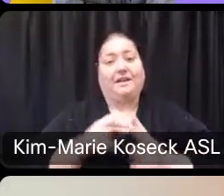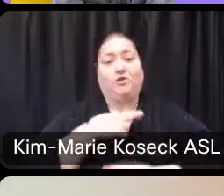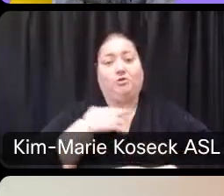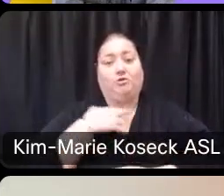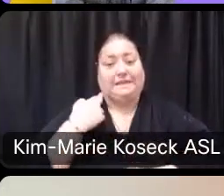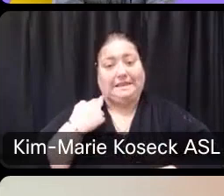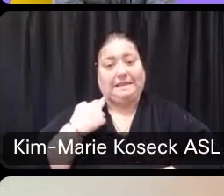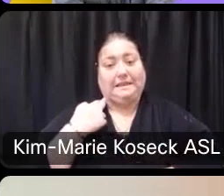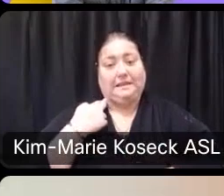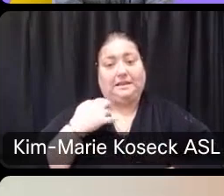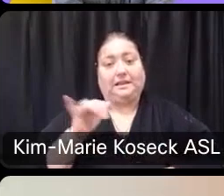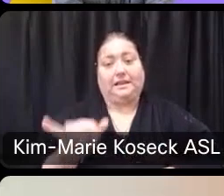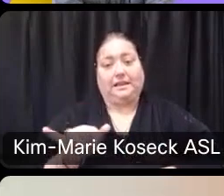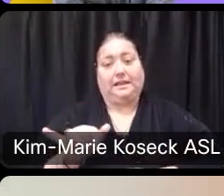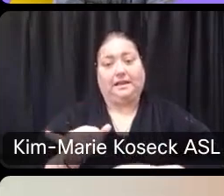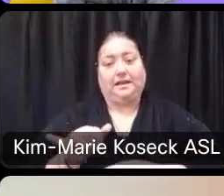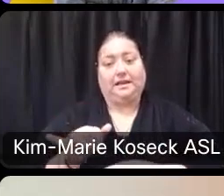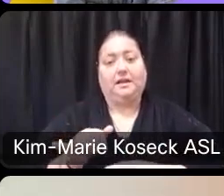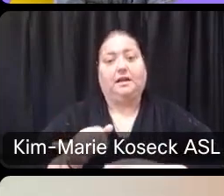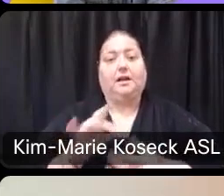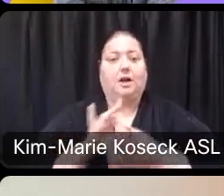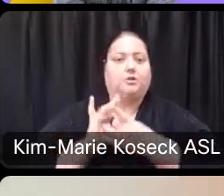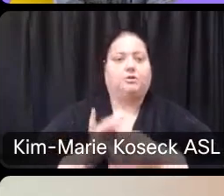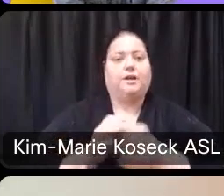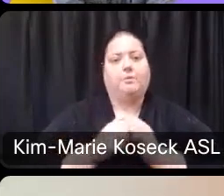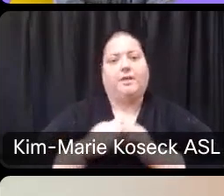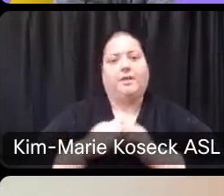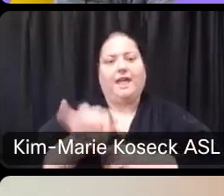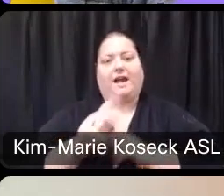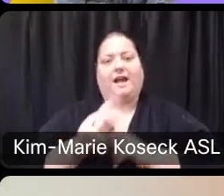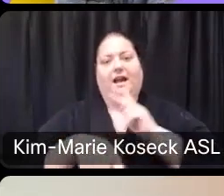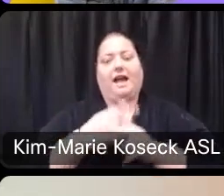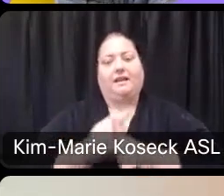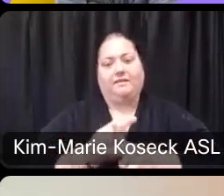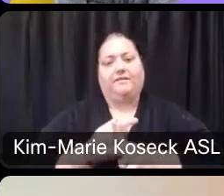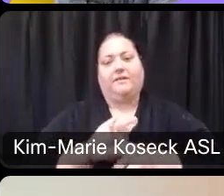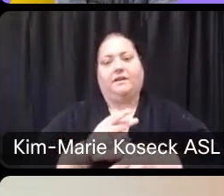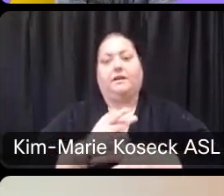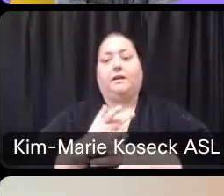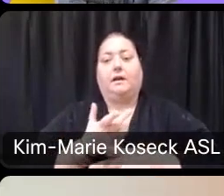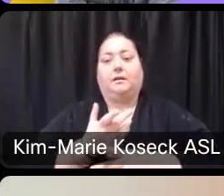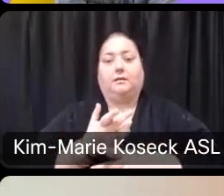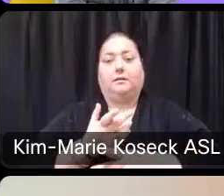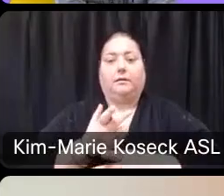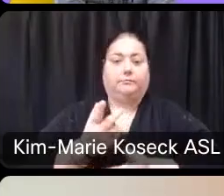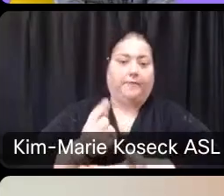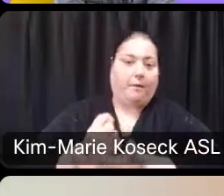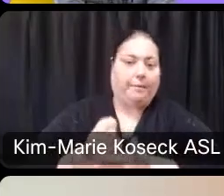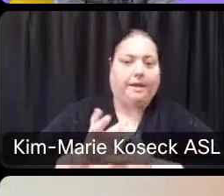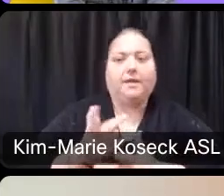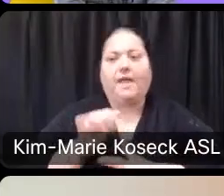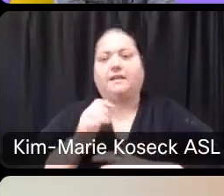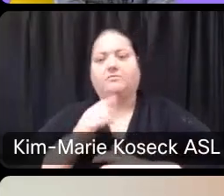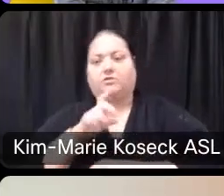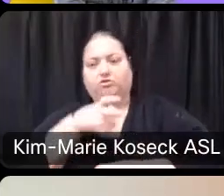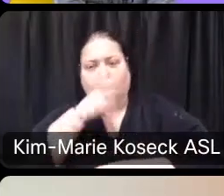risky. There are risks associated with using those types of interventions. And so we have very strict